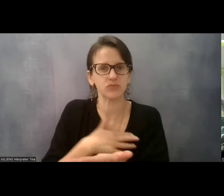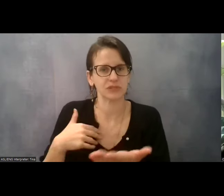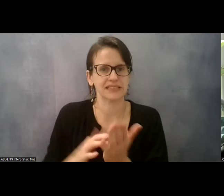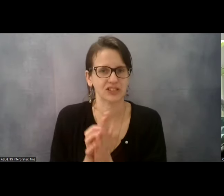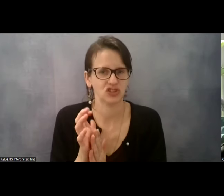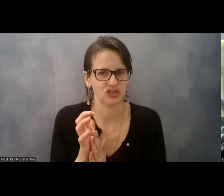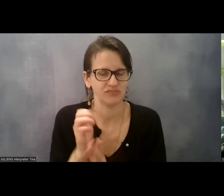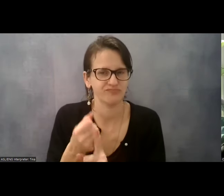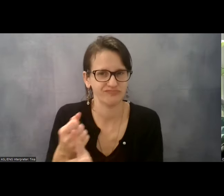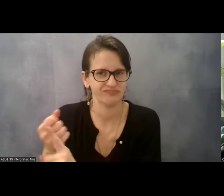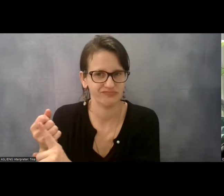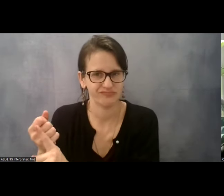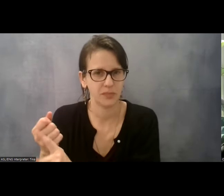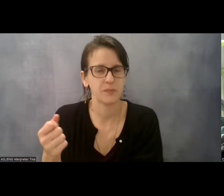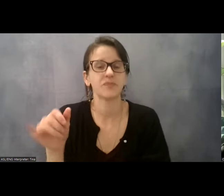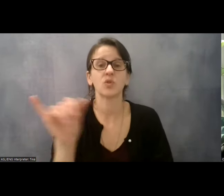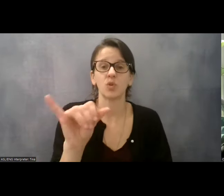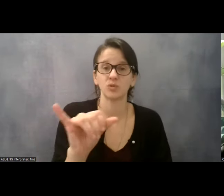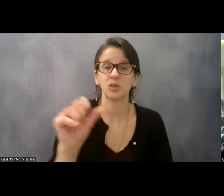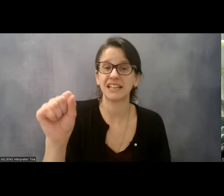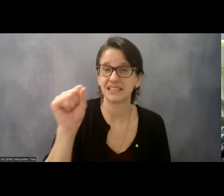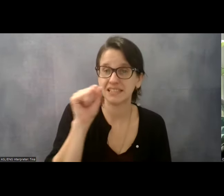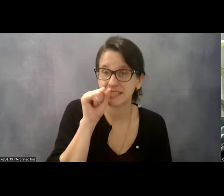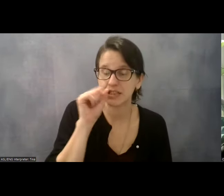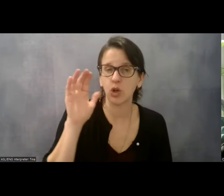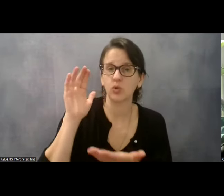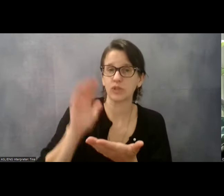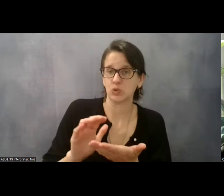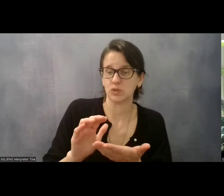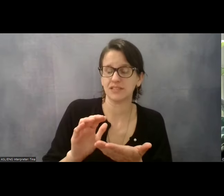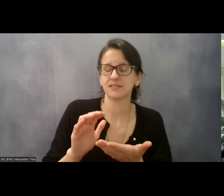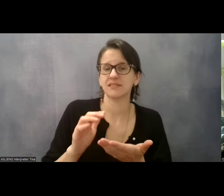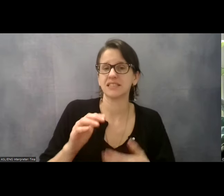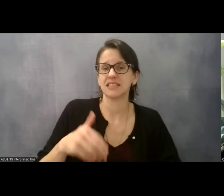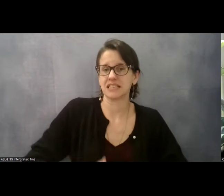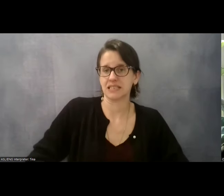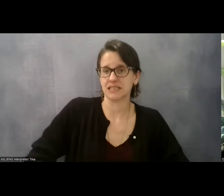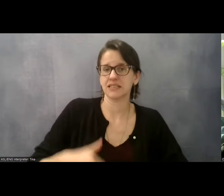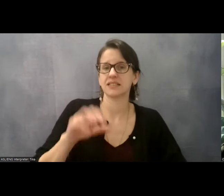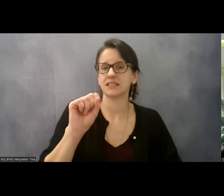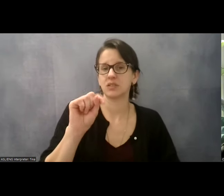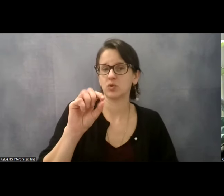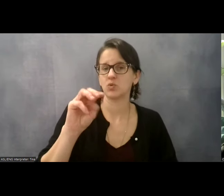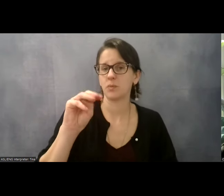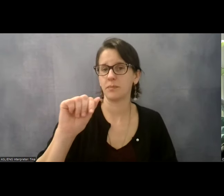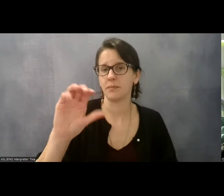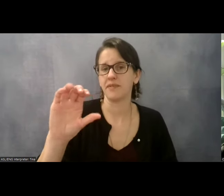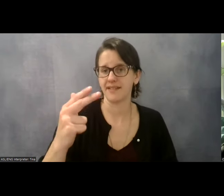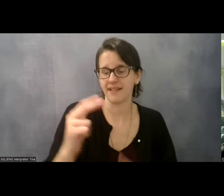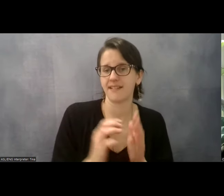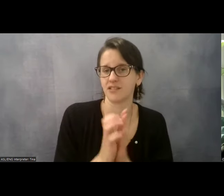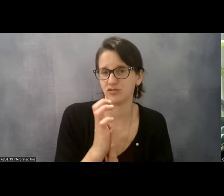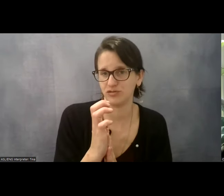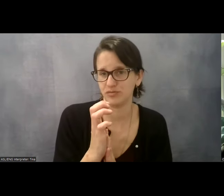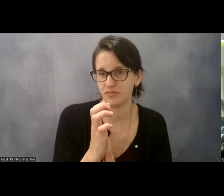it also has been shown, carrots have also been shown to reduce risk of stomach cancer. Carrots are also good in supporting